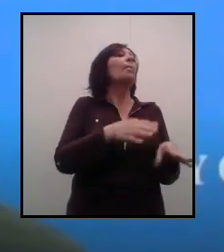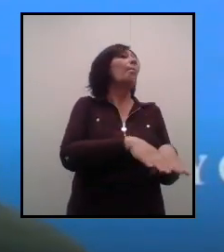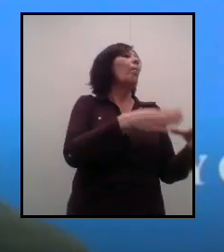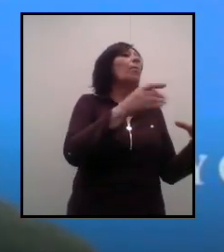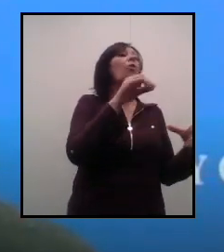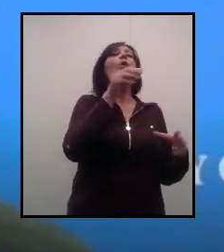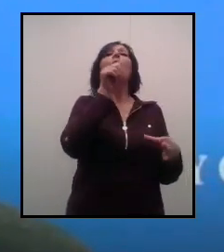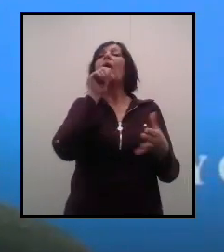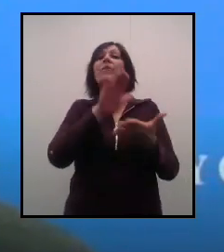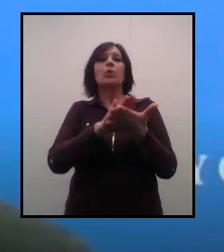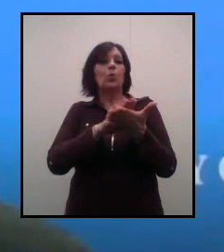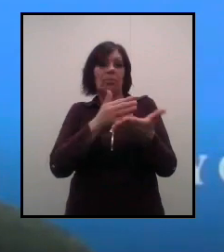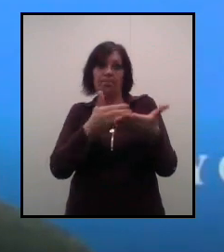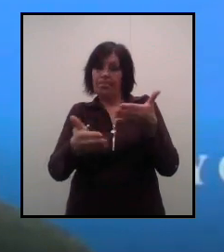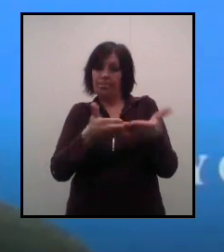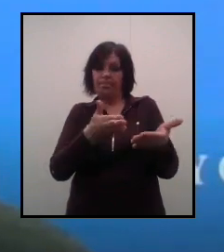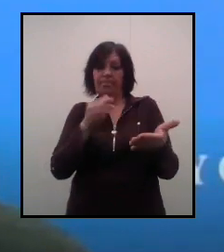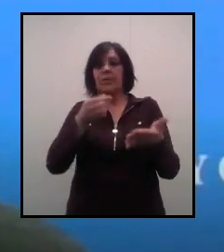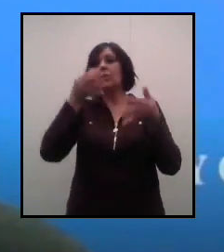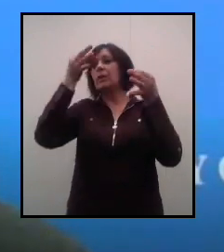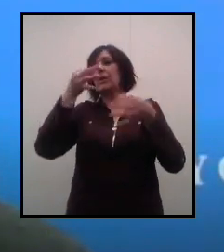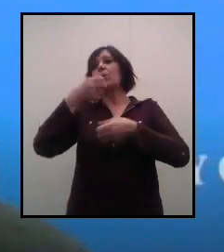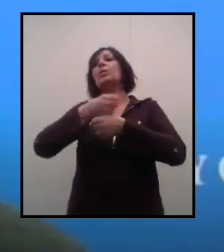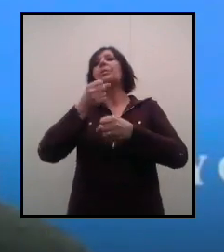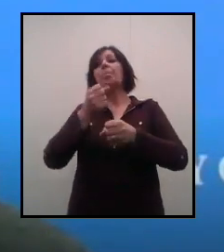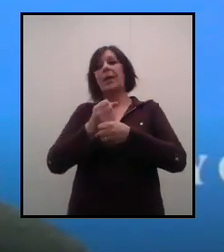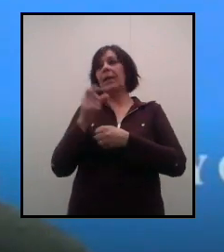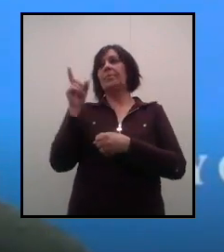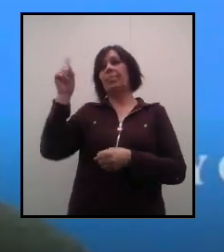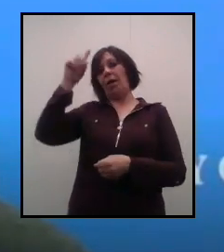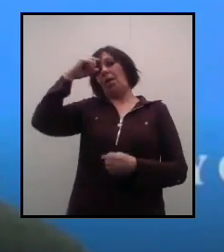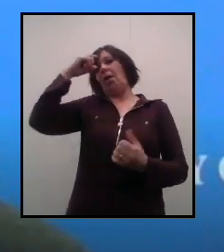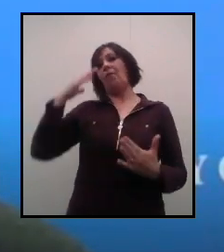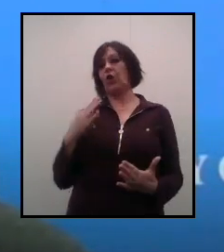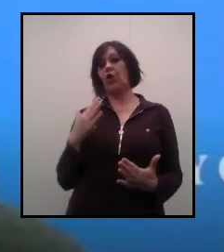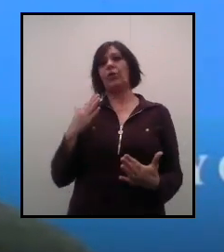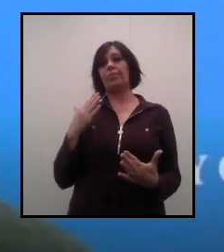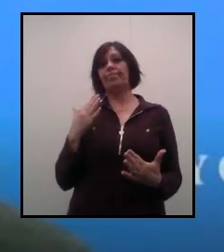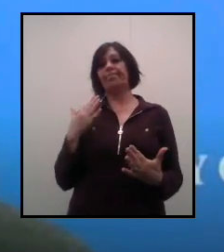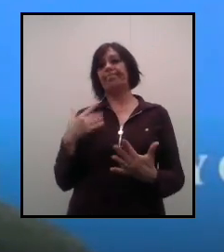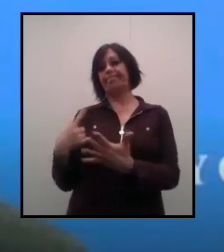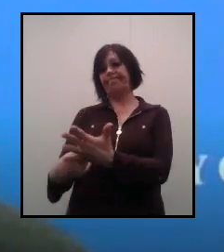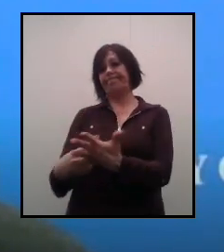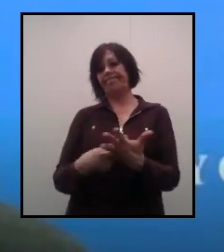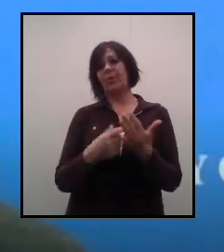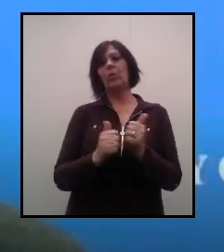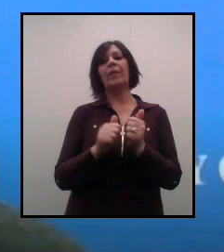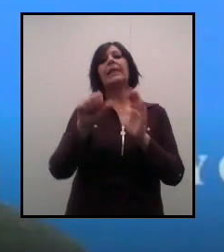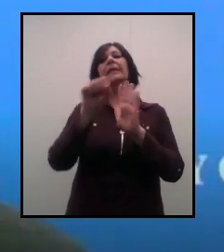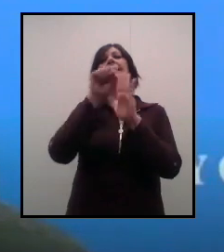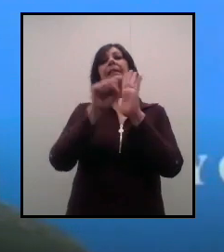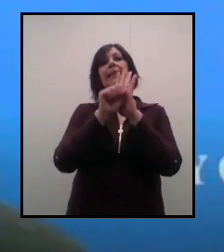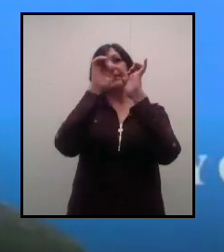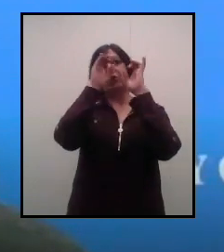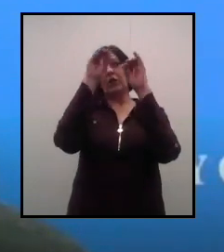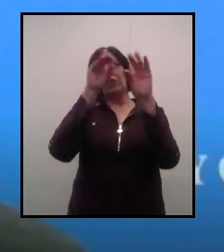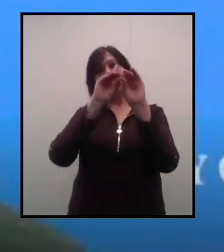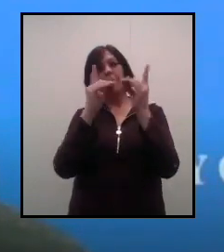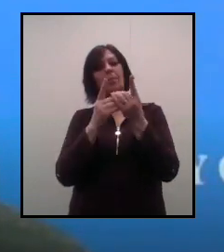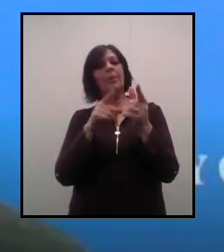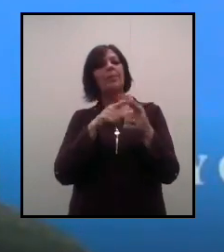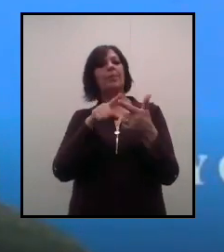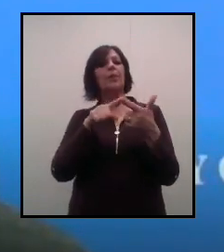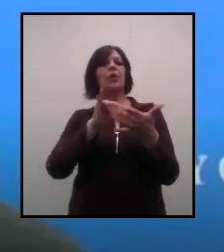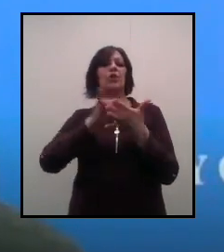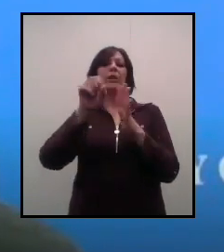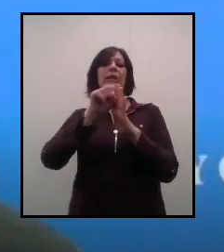school. And that was a decision that was made by the governor in consultation with the State Education Department, the New York State Department